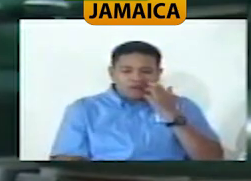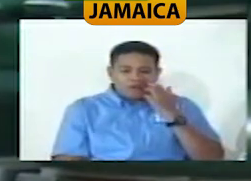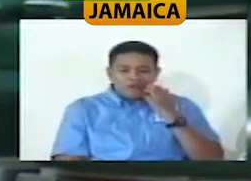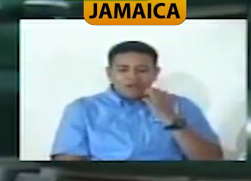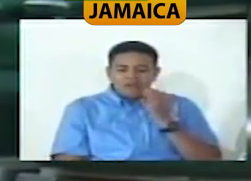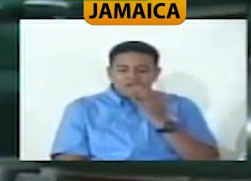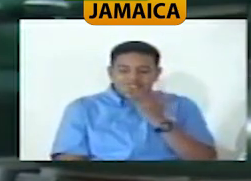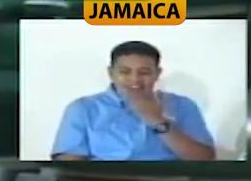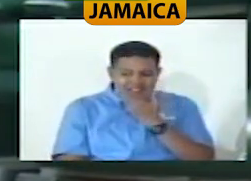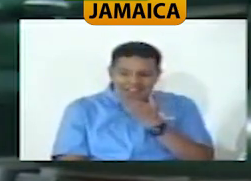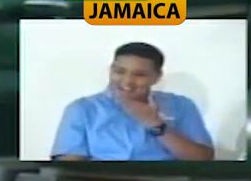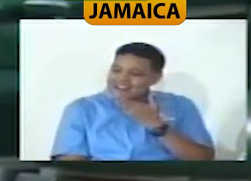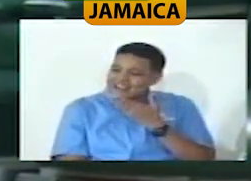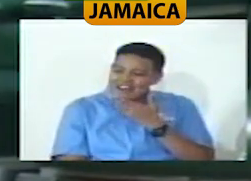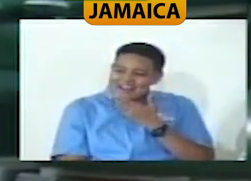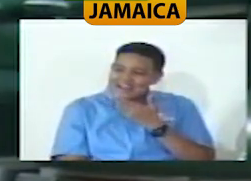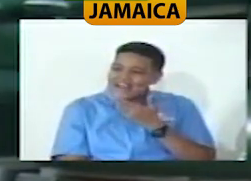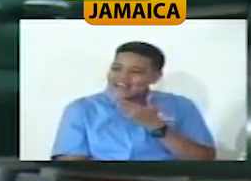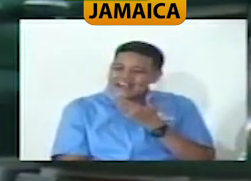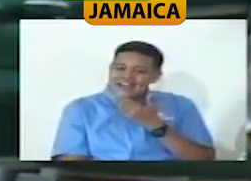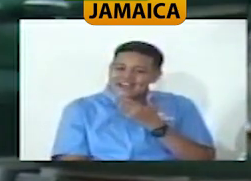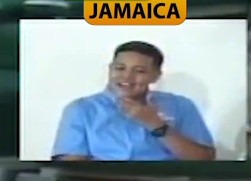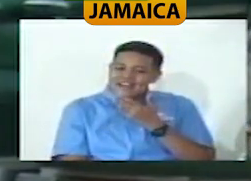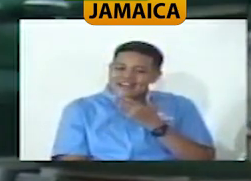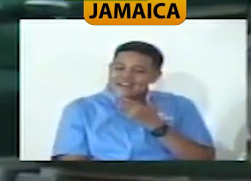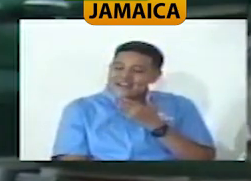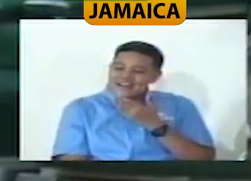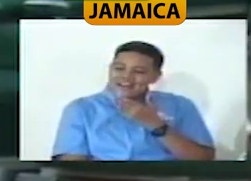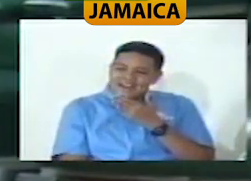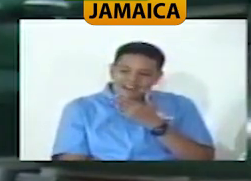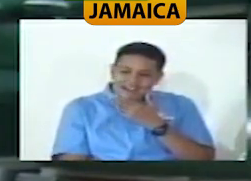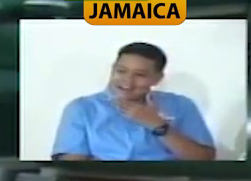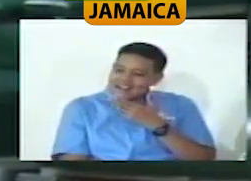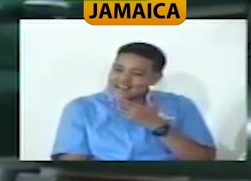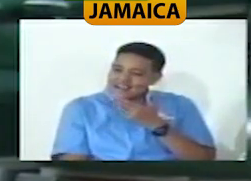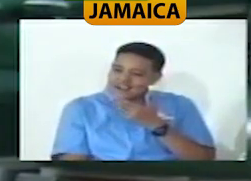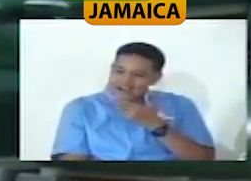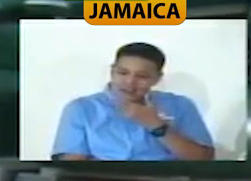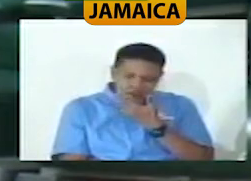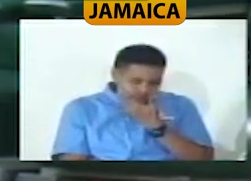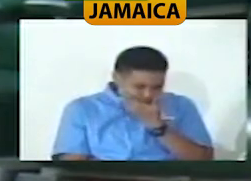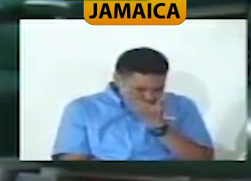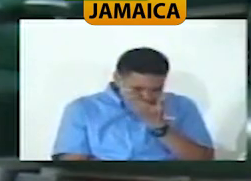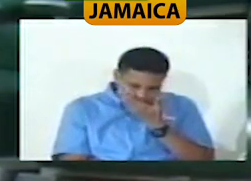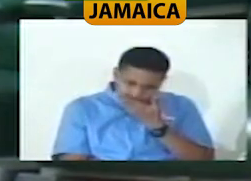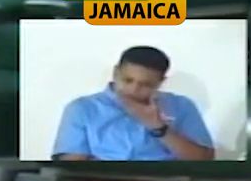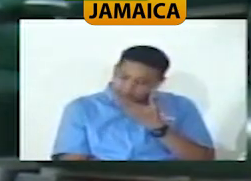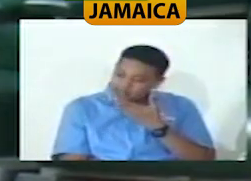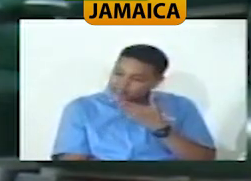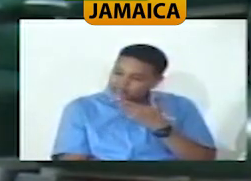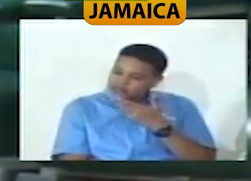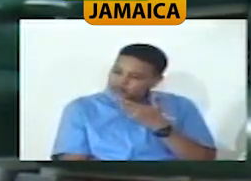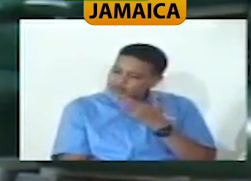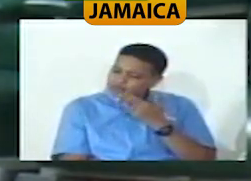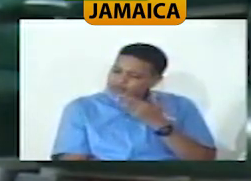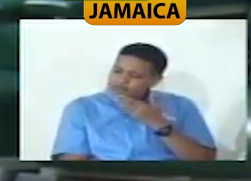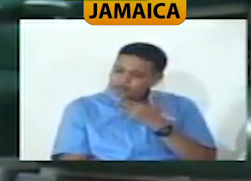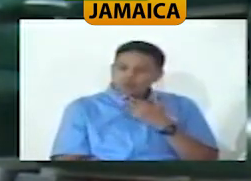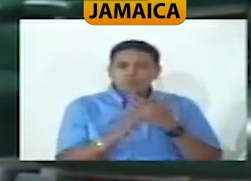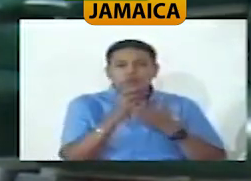Mr. President, one of the things I appreciated about her is that most of the